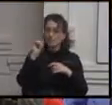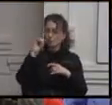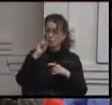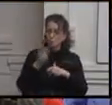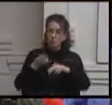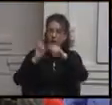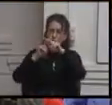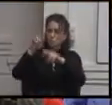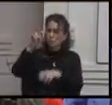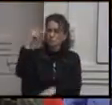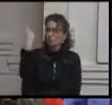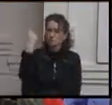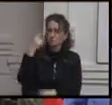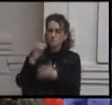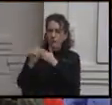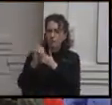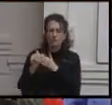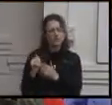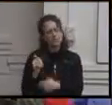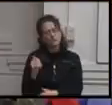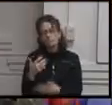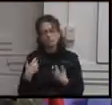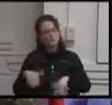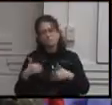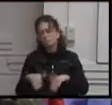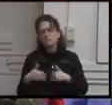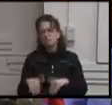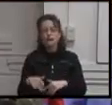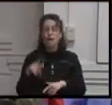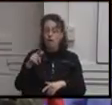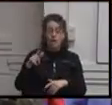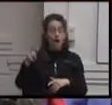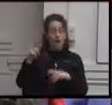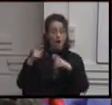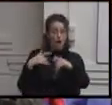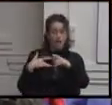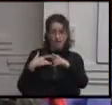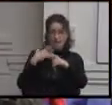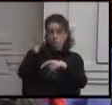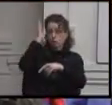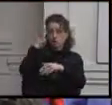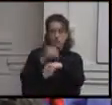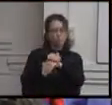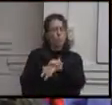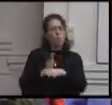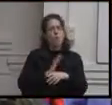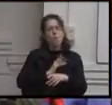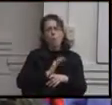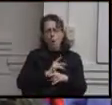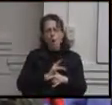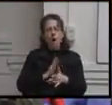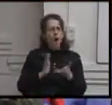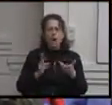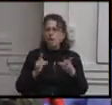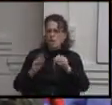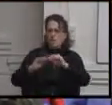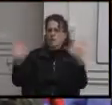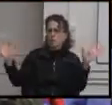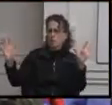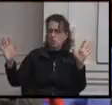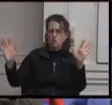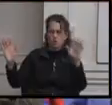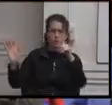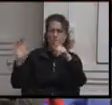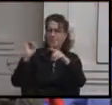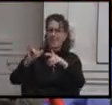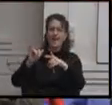explained very well the need for Station 2. Response times, that's key. How do you put a dollar amount on